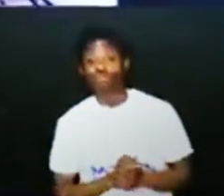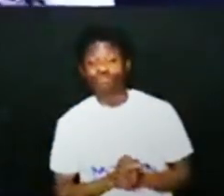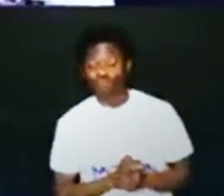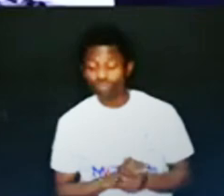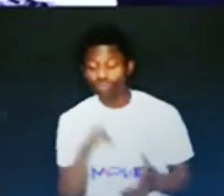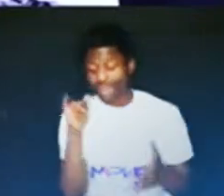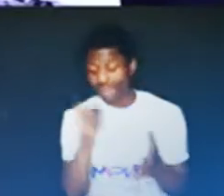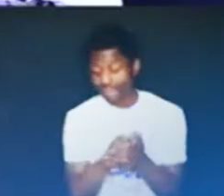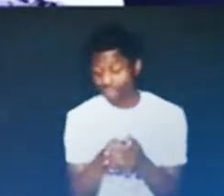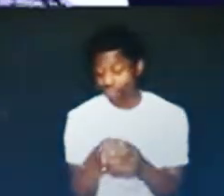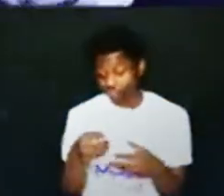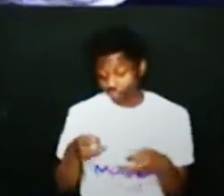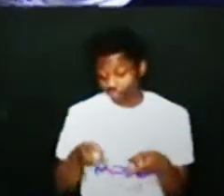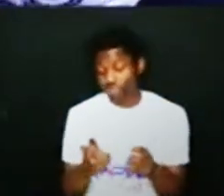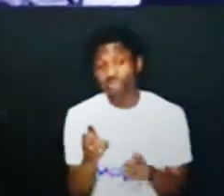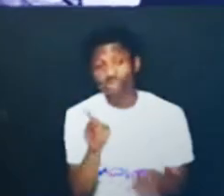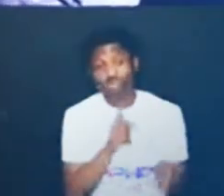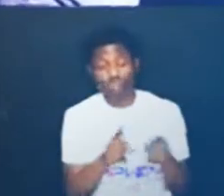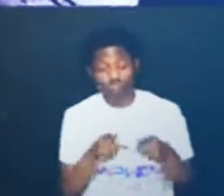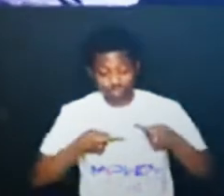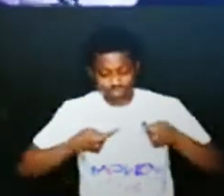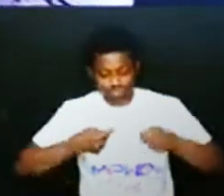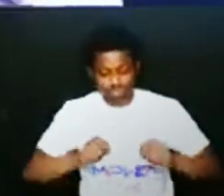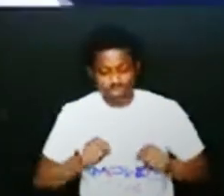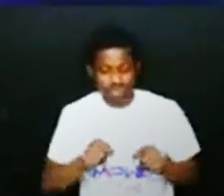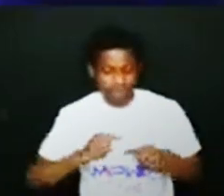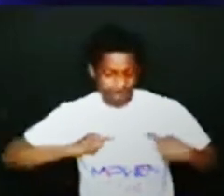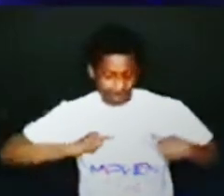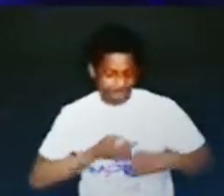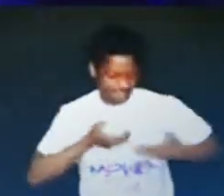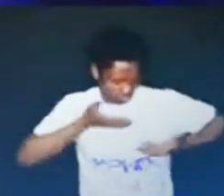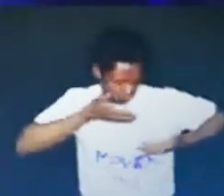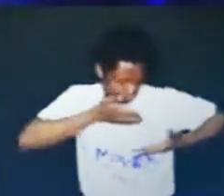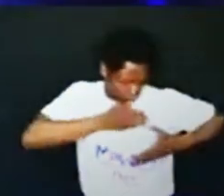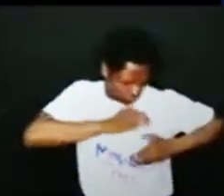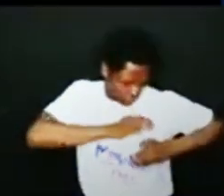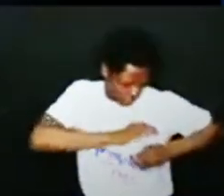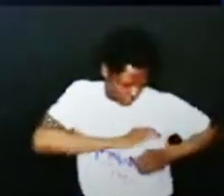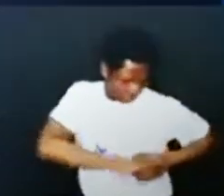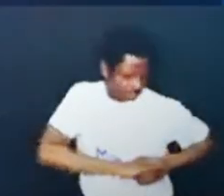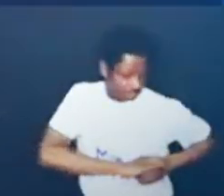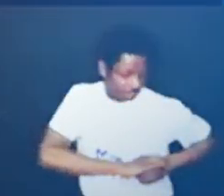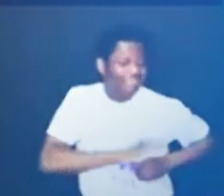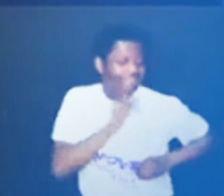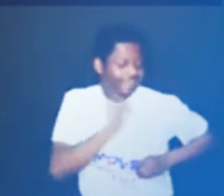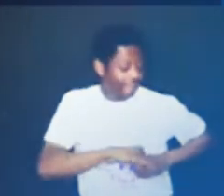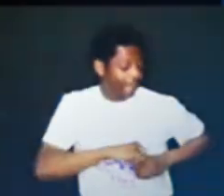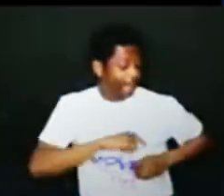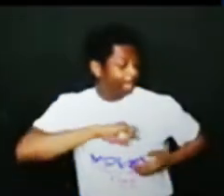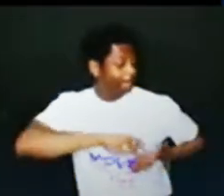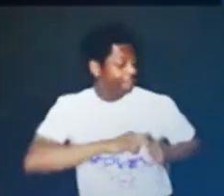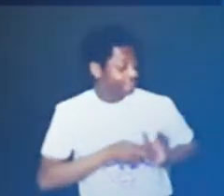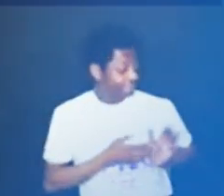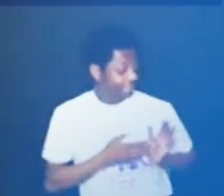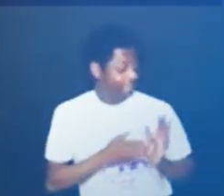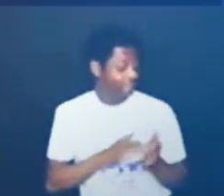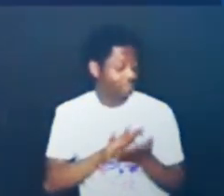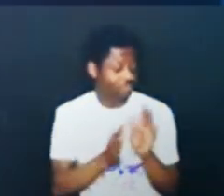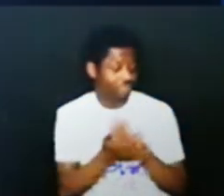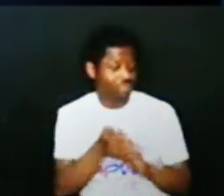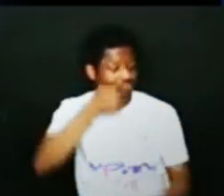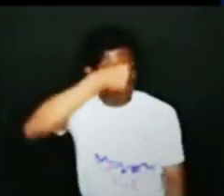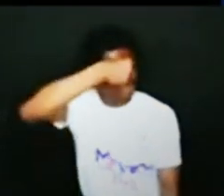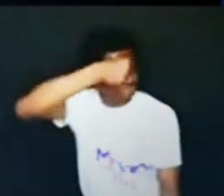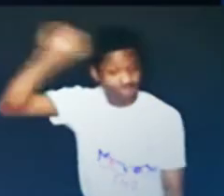posture, where people suppress bitterness, leads to rebellion. Adofonom sa yaudie ekwa kodu